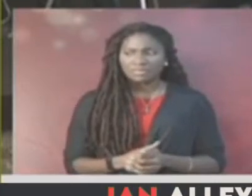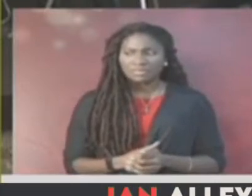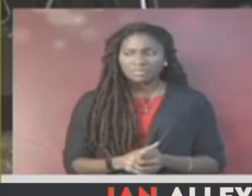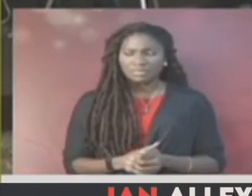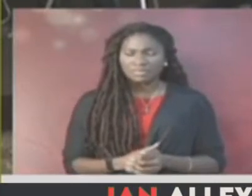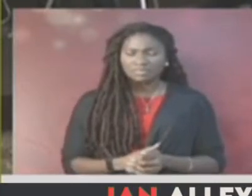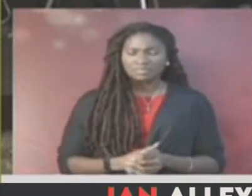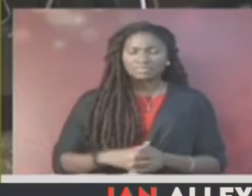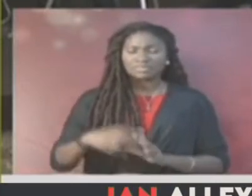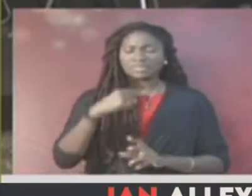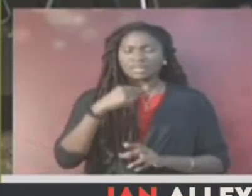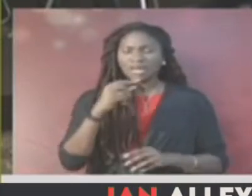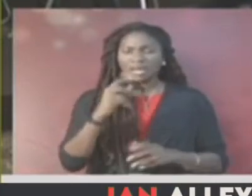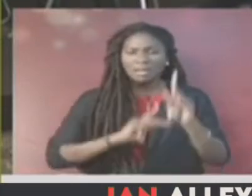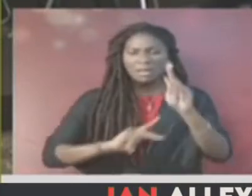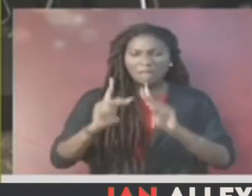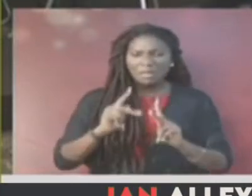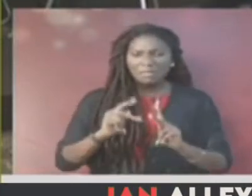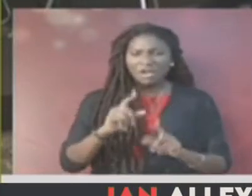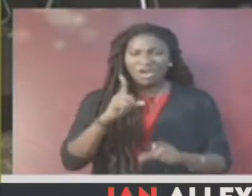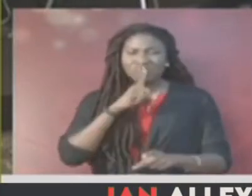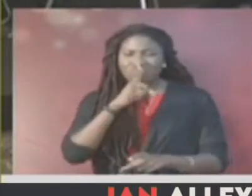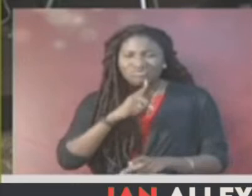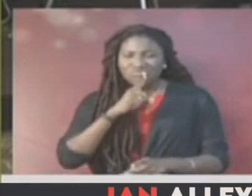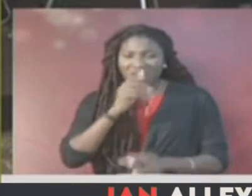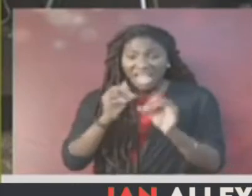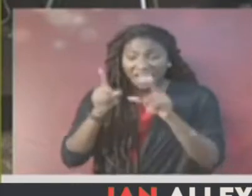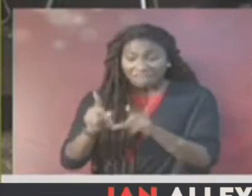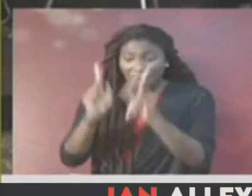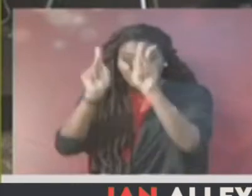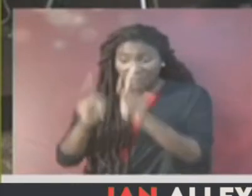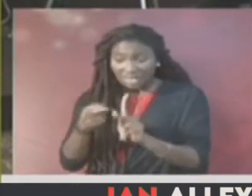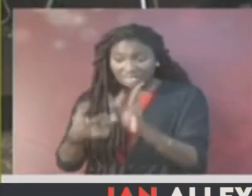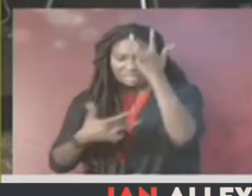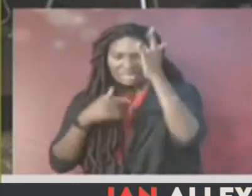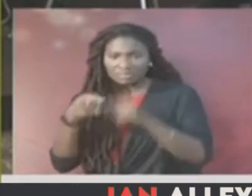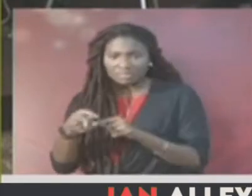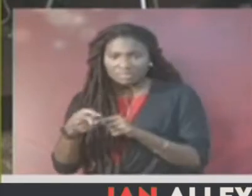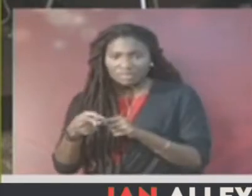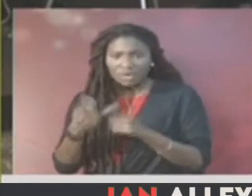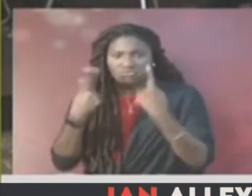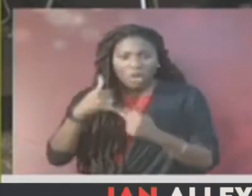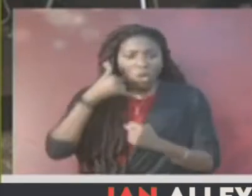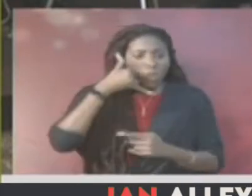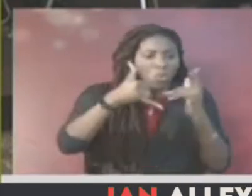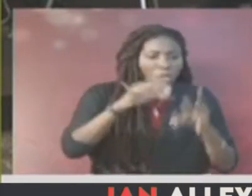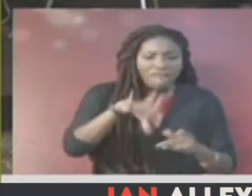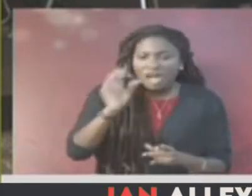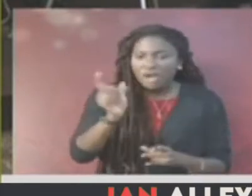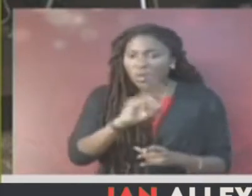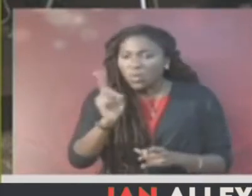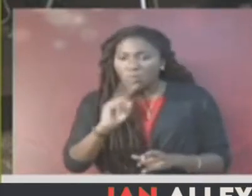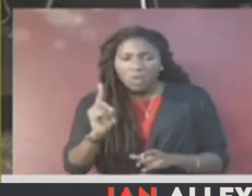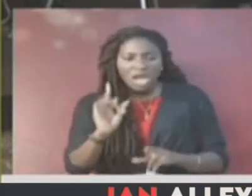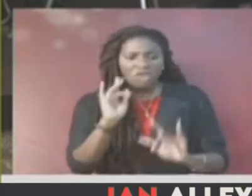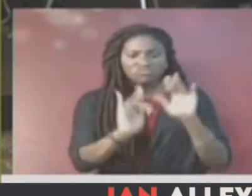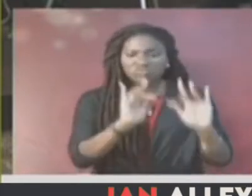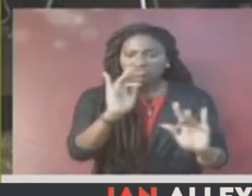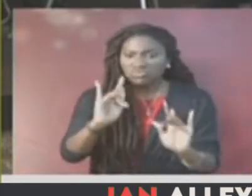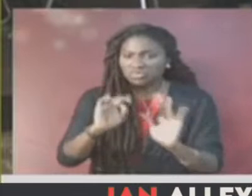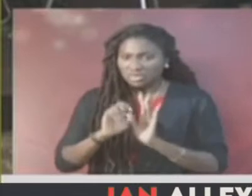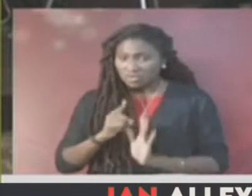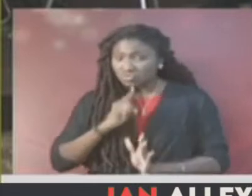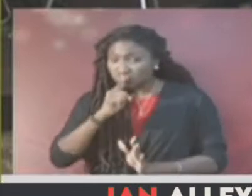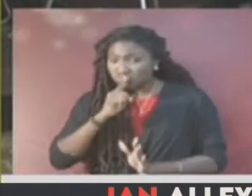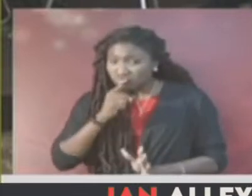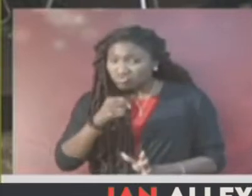contact tracing. Does contact tracing suggest that the upsurge in cases is from restaurants and therefore